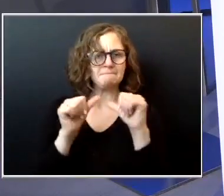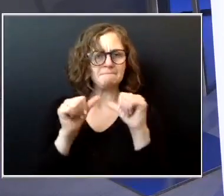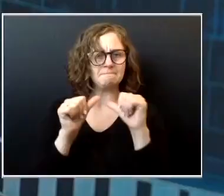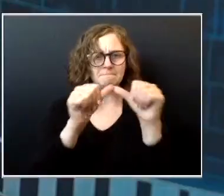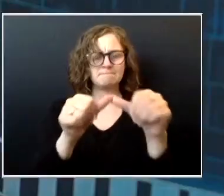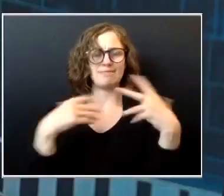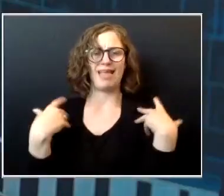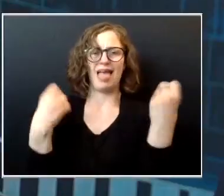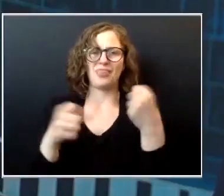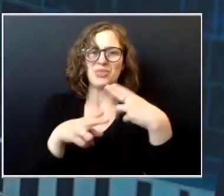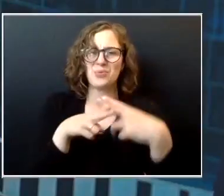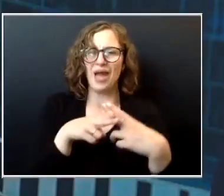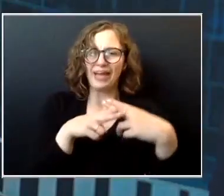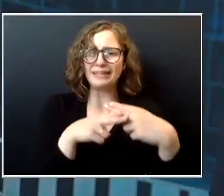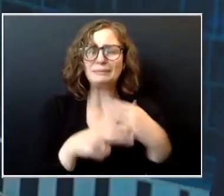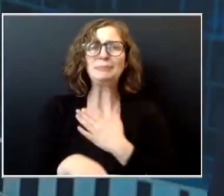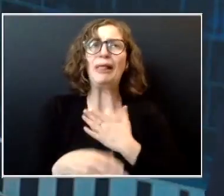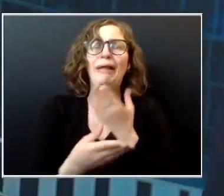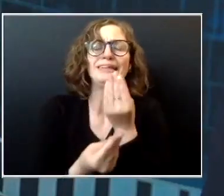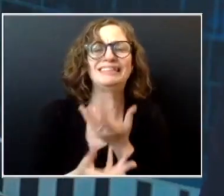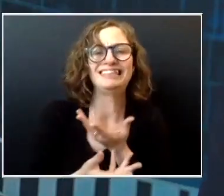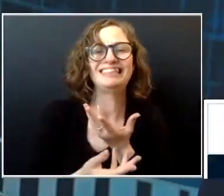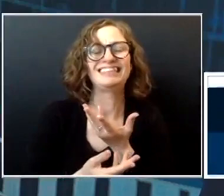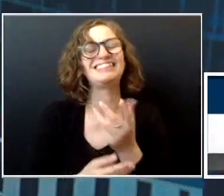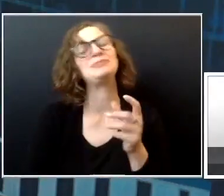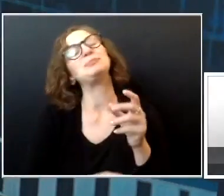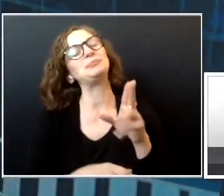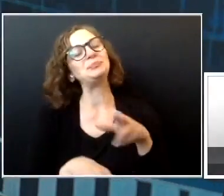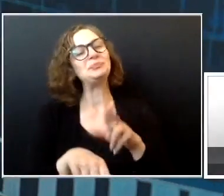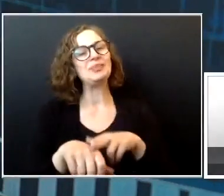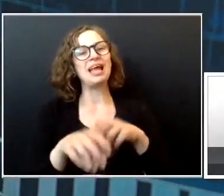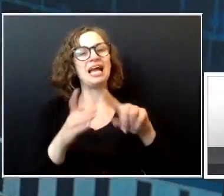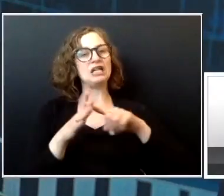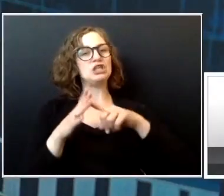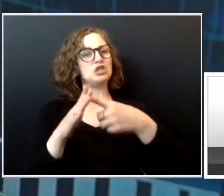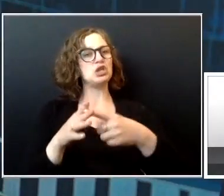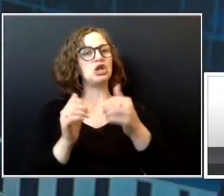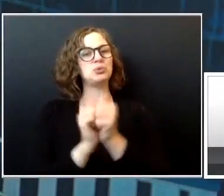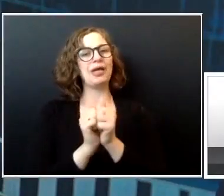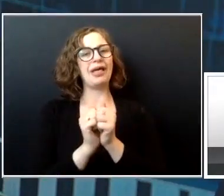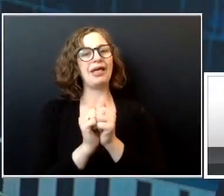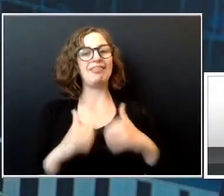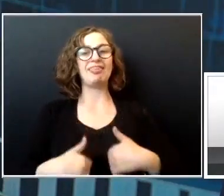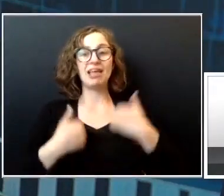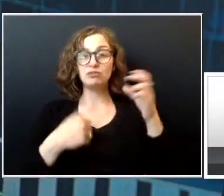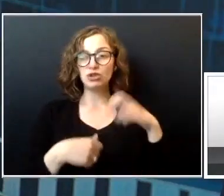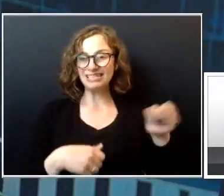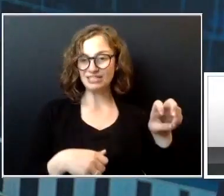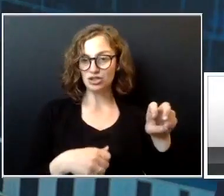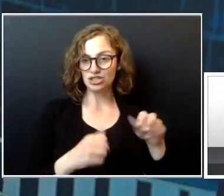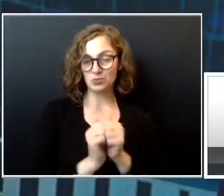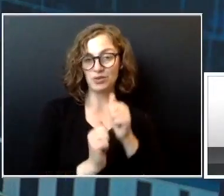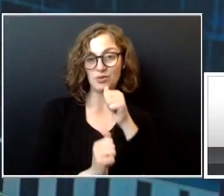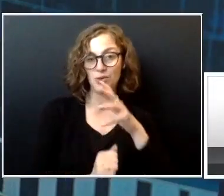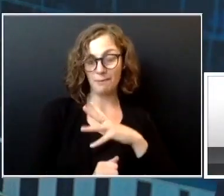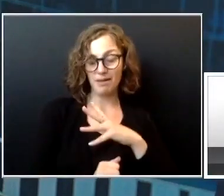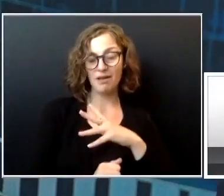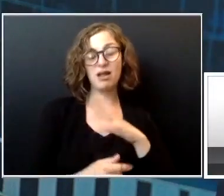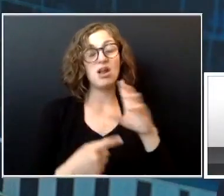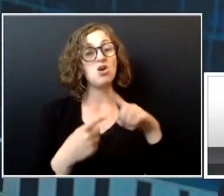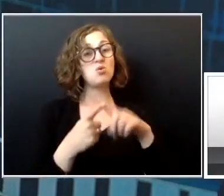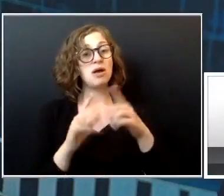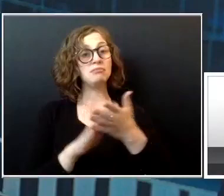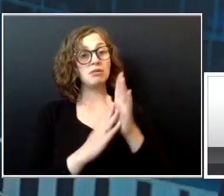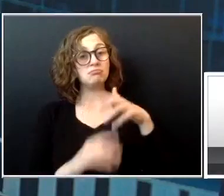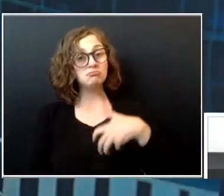think, it really starts with a lot of the life transitions that happen with women. So once, they enter pregnancy, if they're having multiple pregnancies, they